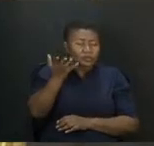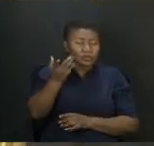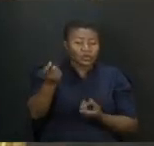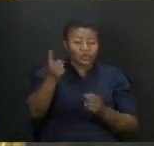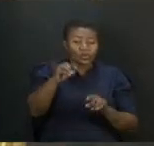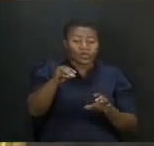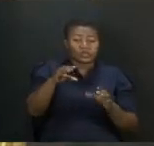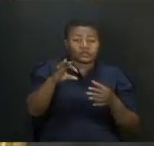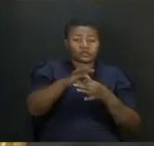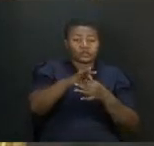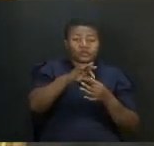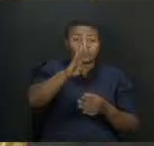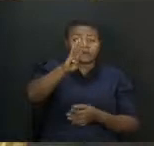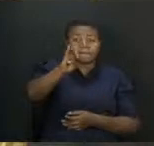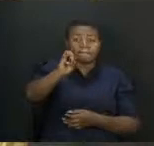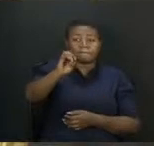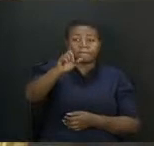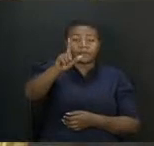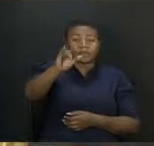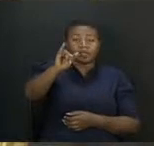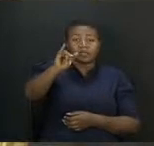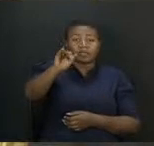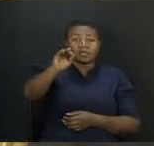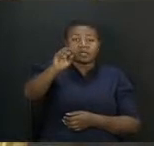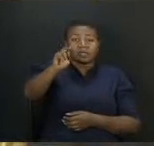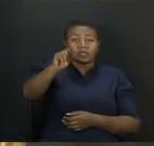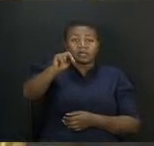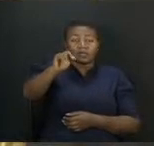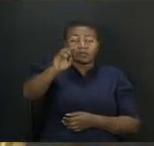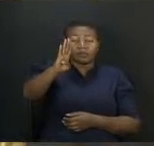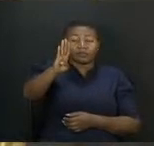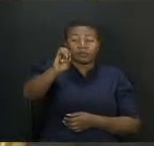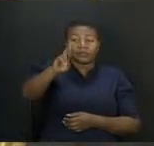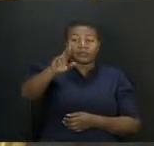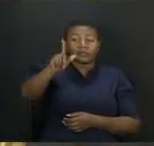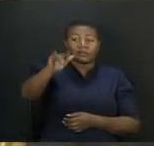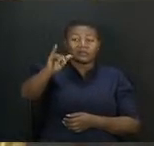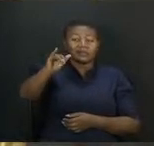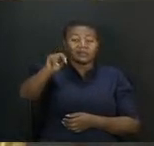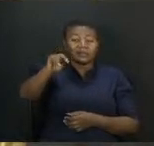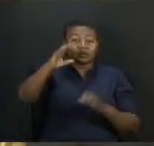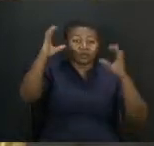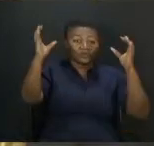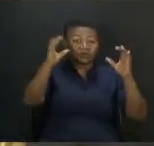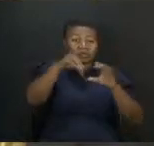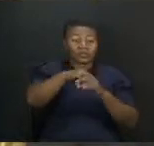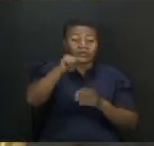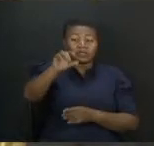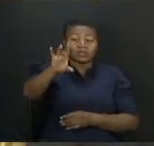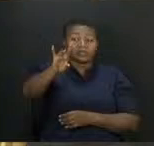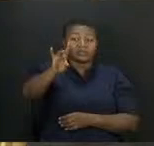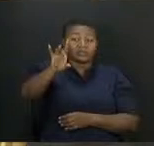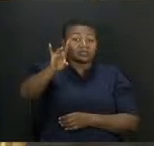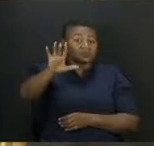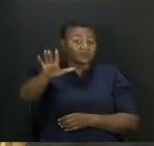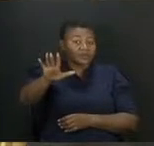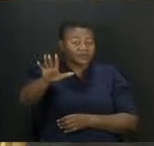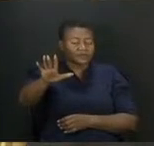of 1884 to 1885. The aftermath of the Berlin Conference